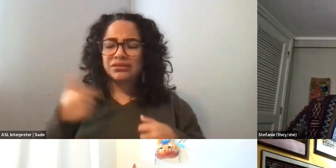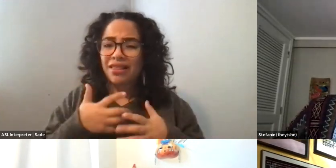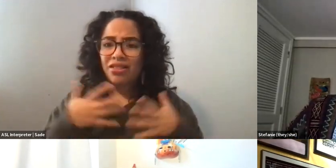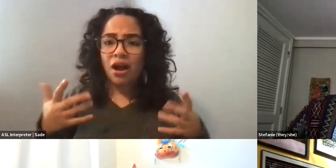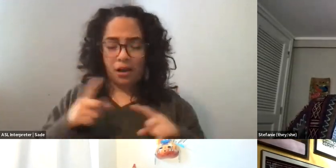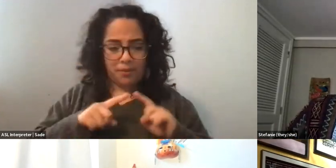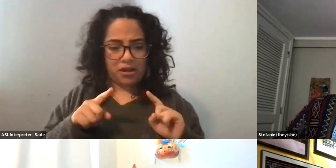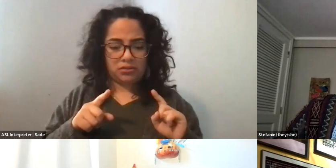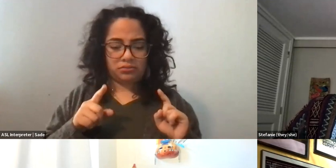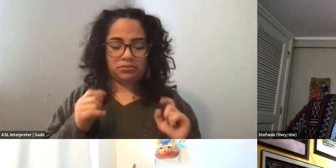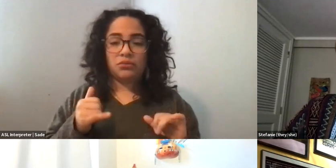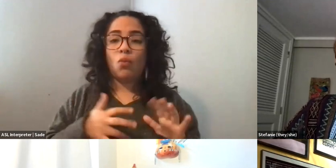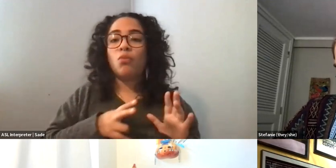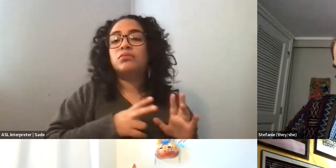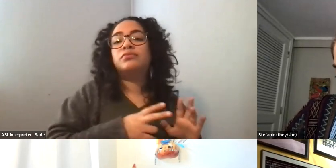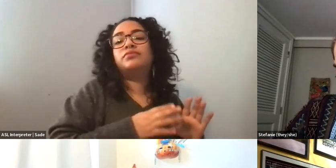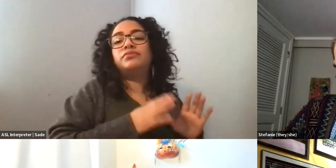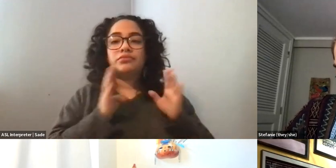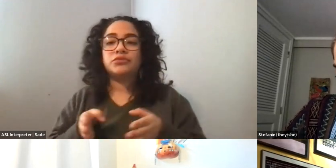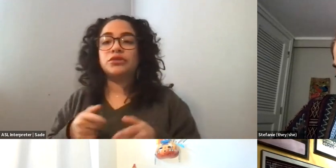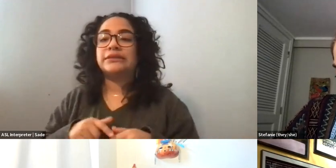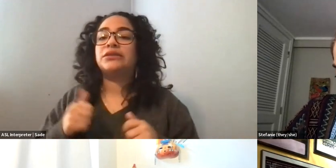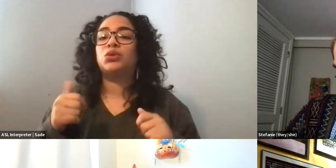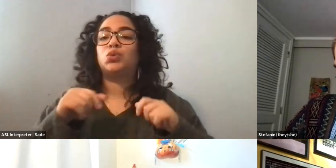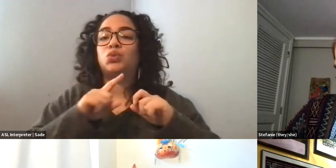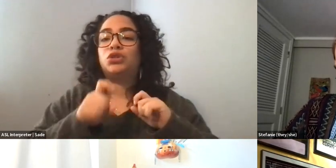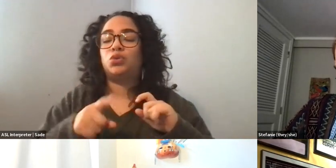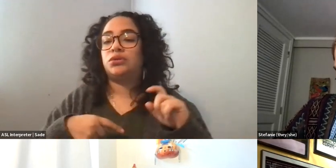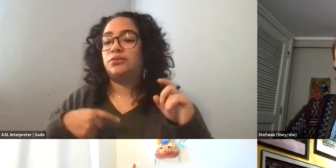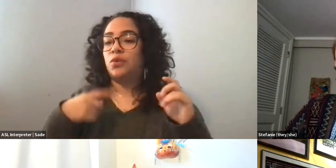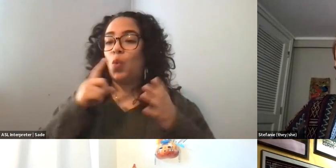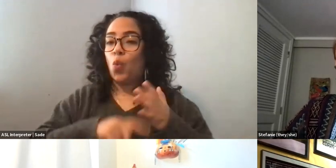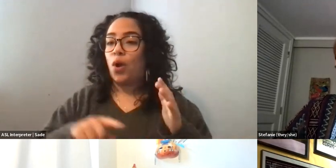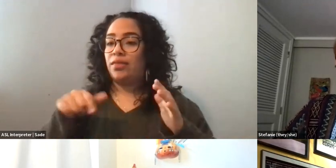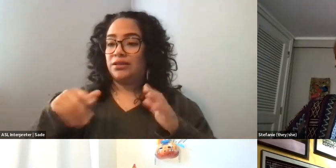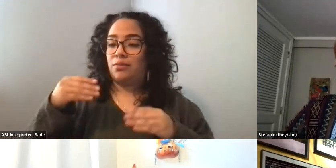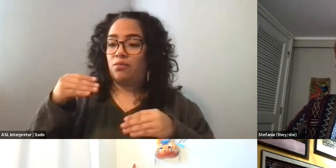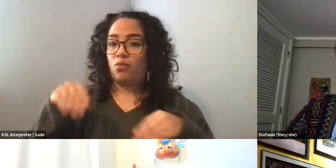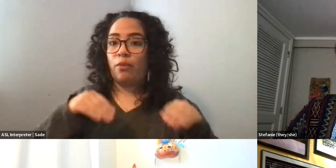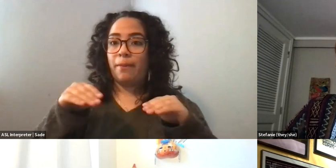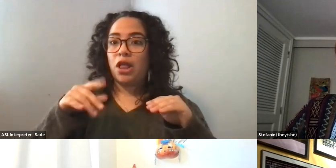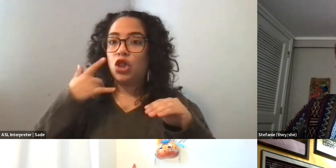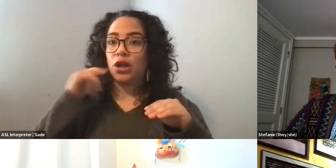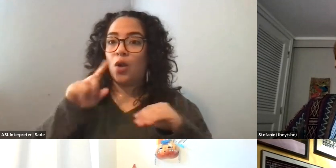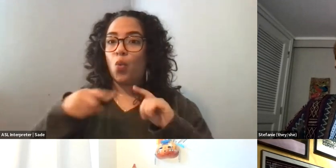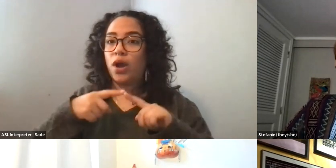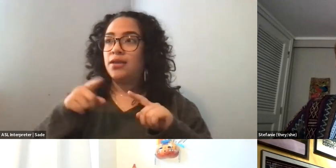But with that, I want to move to this question, which is, what did these movements look like when you were first introduced to